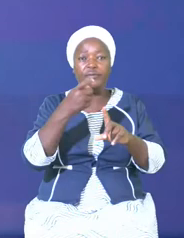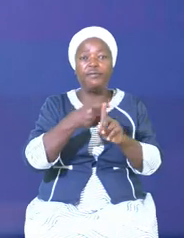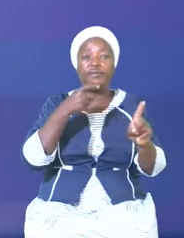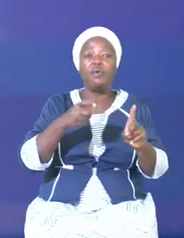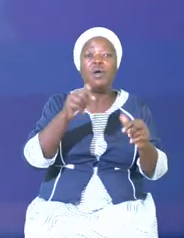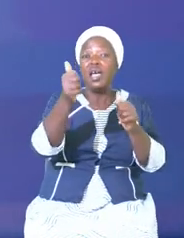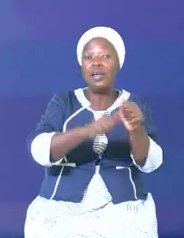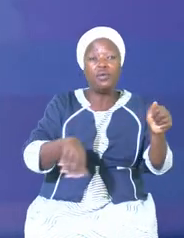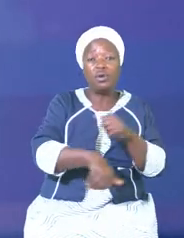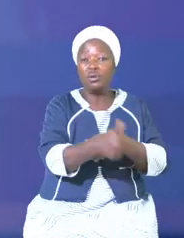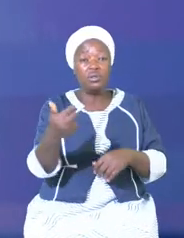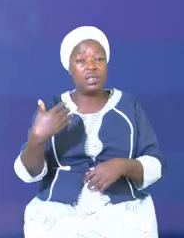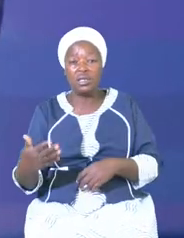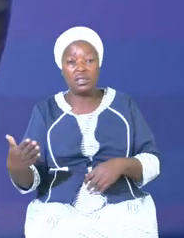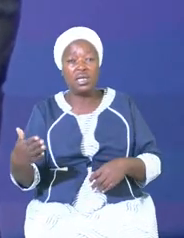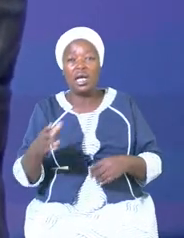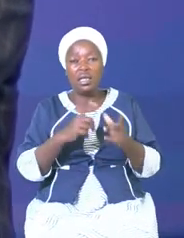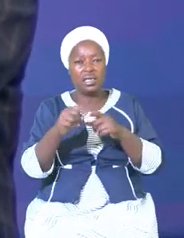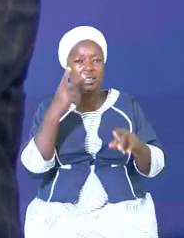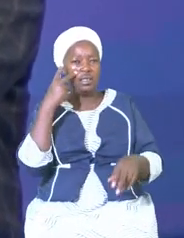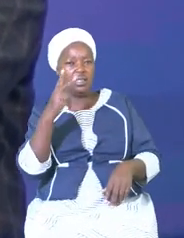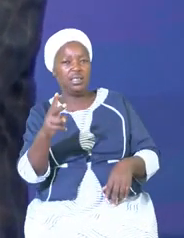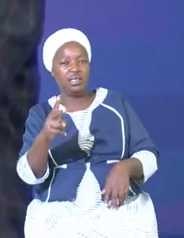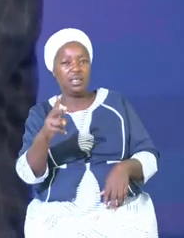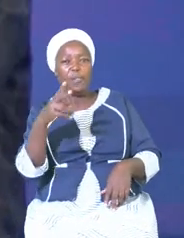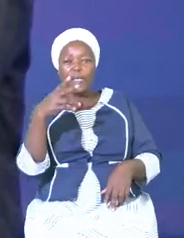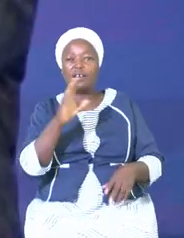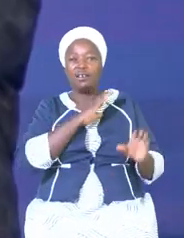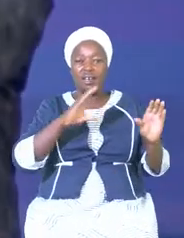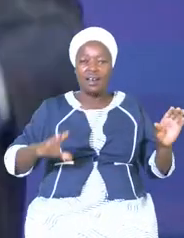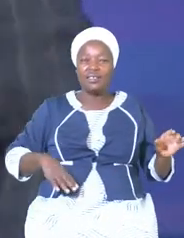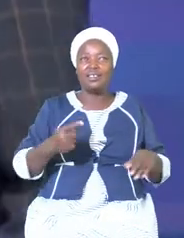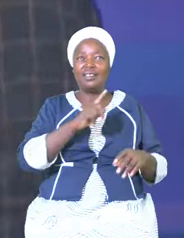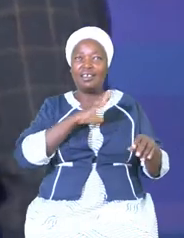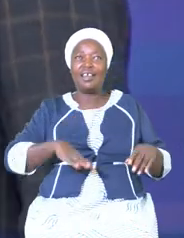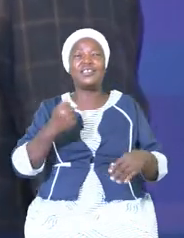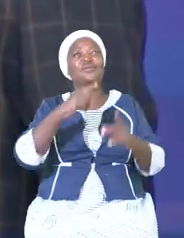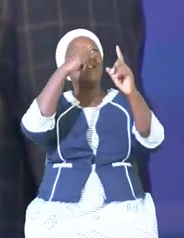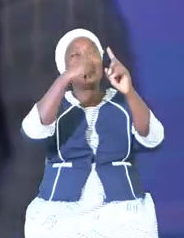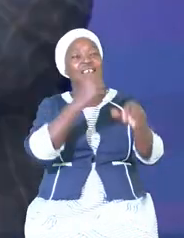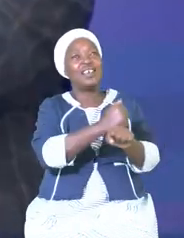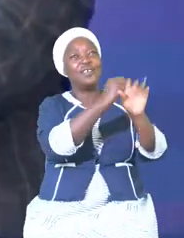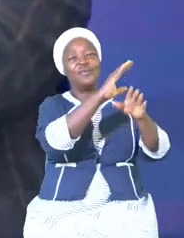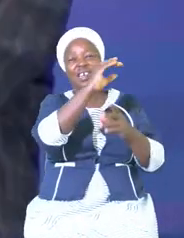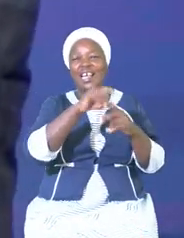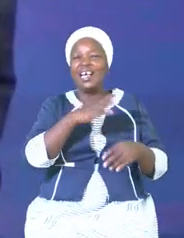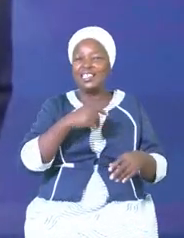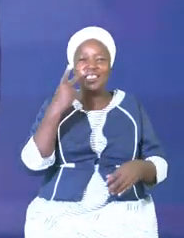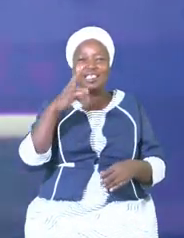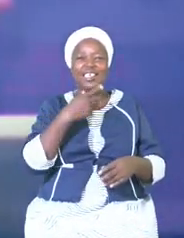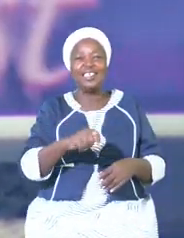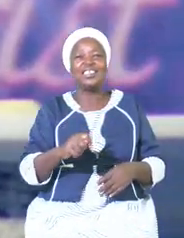other thing and behold the Christ of Calvary, and behold the Christ of power,